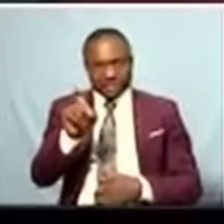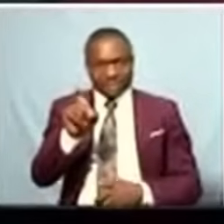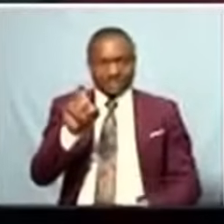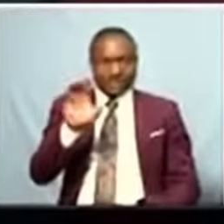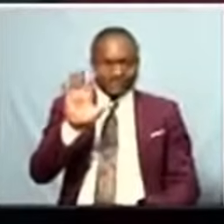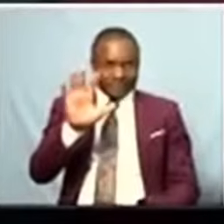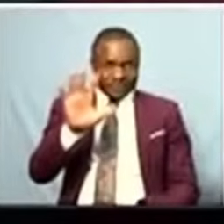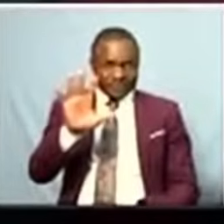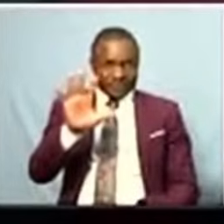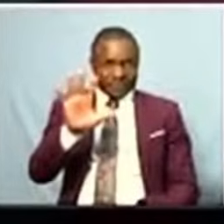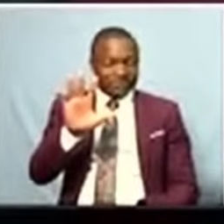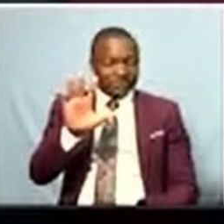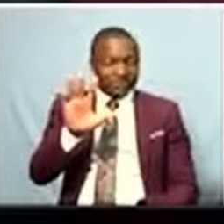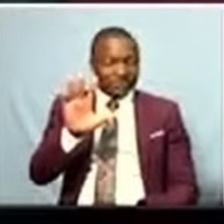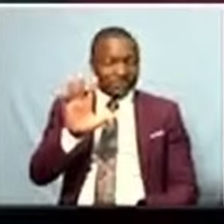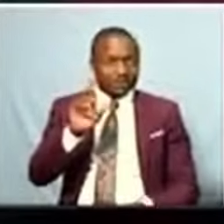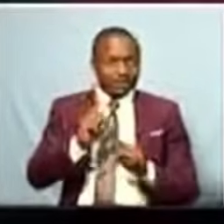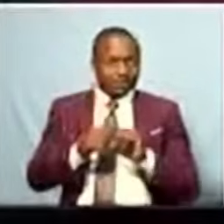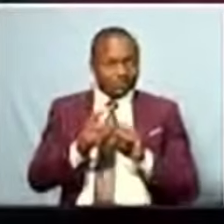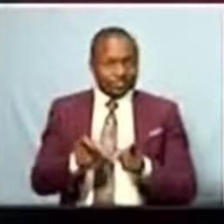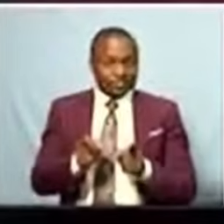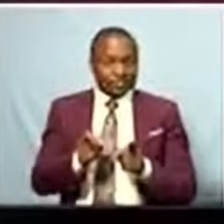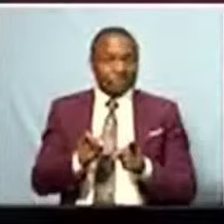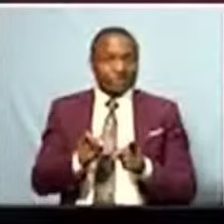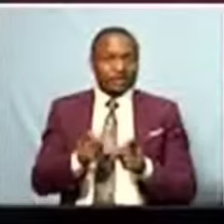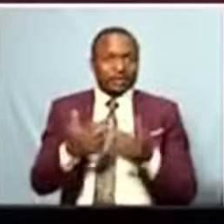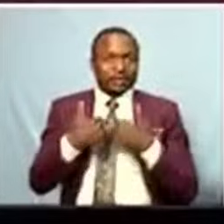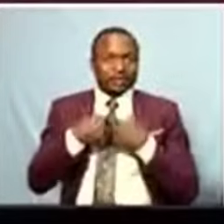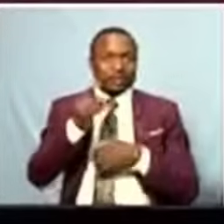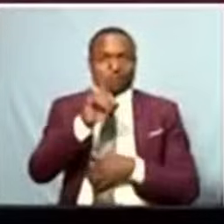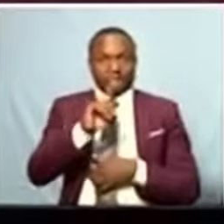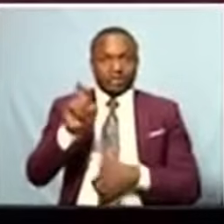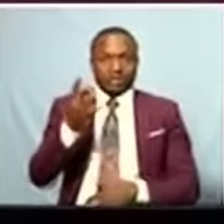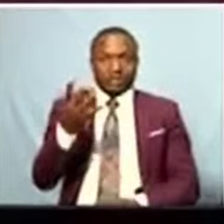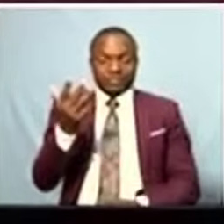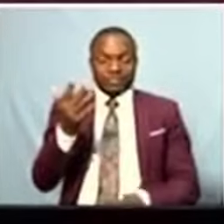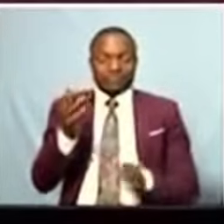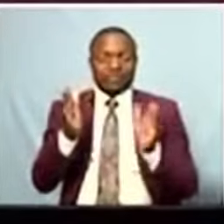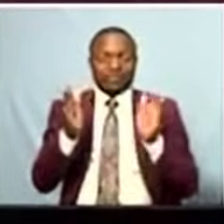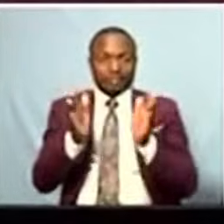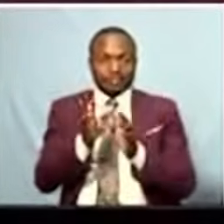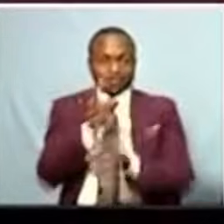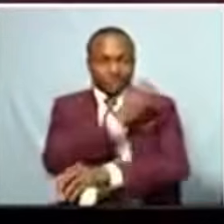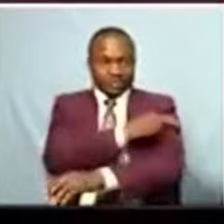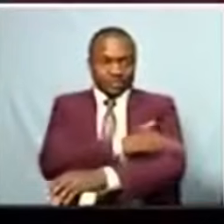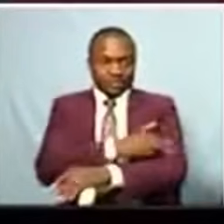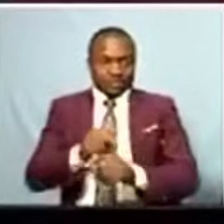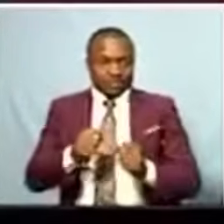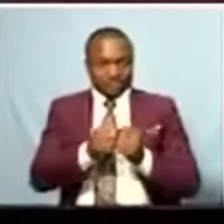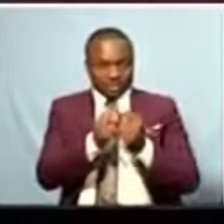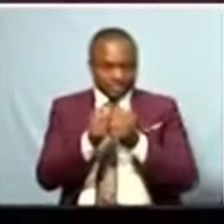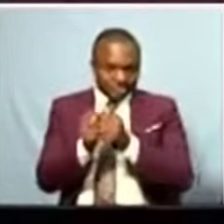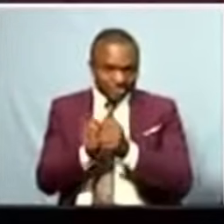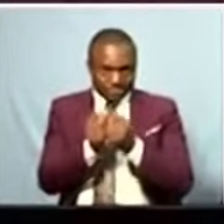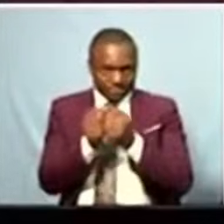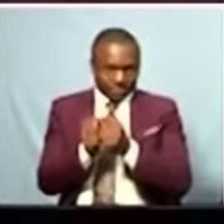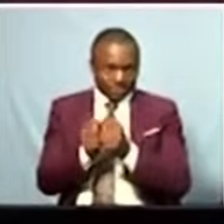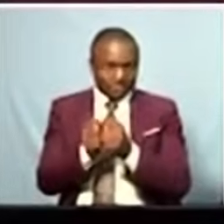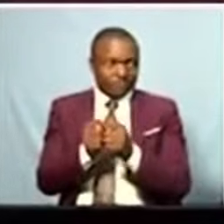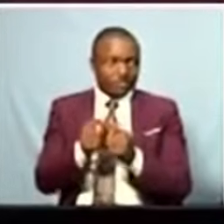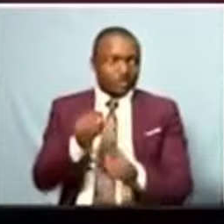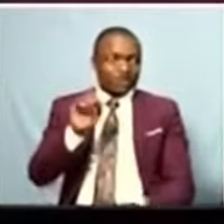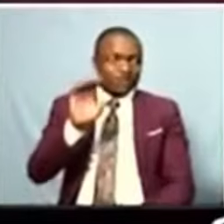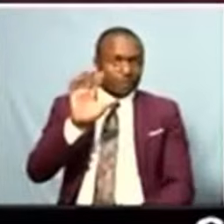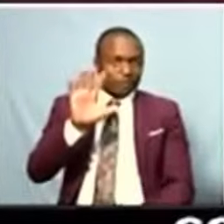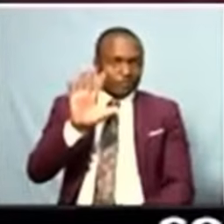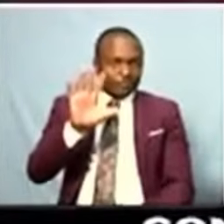105, is it that? But we altogether had 115 mini hospitals, together with the 5